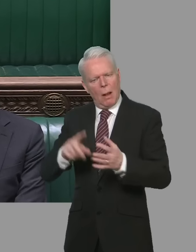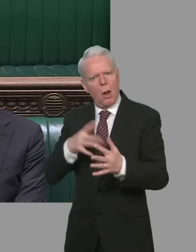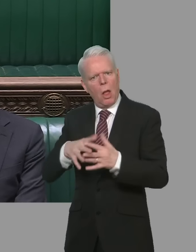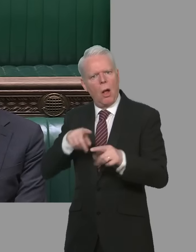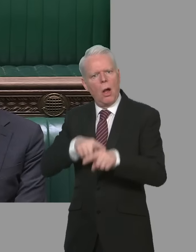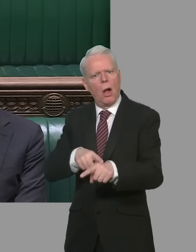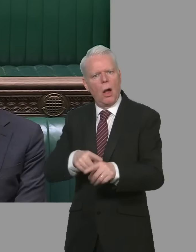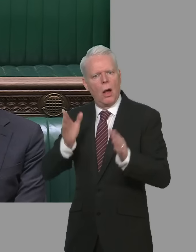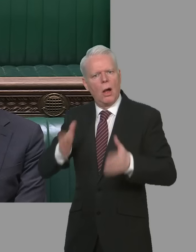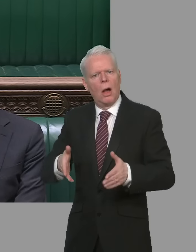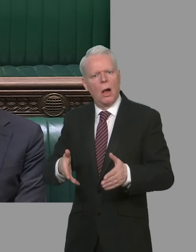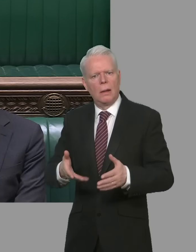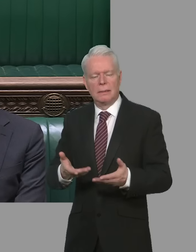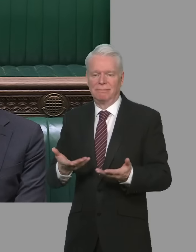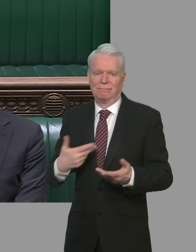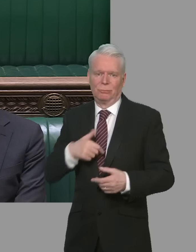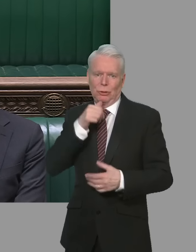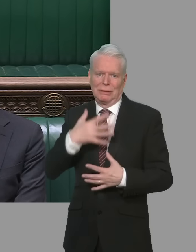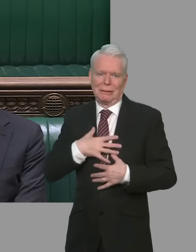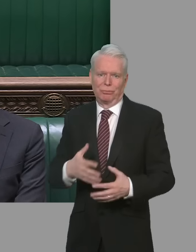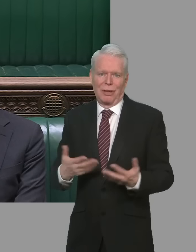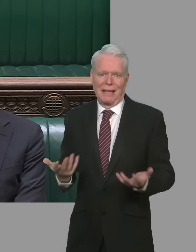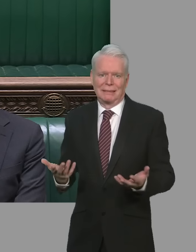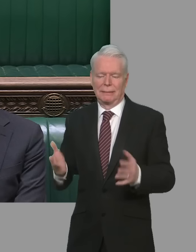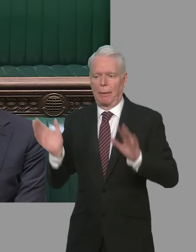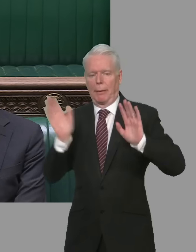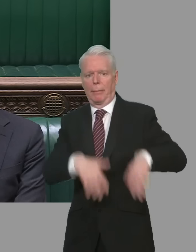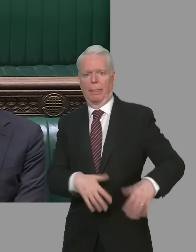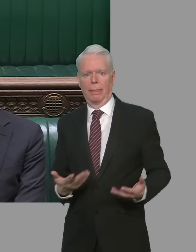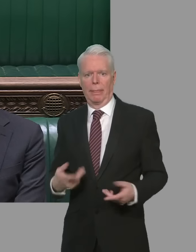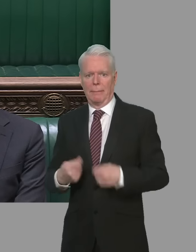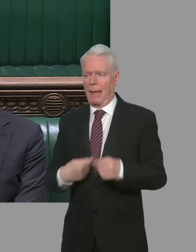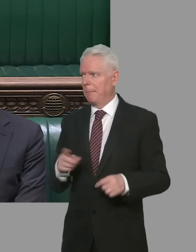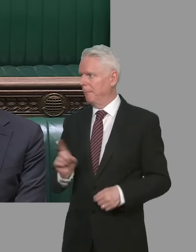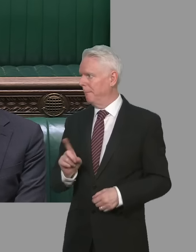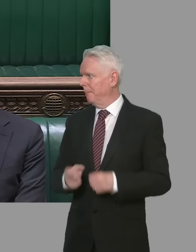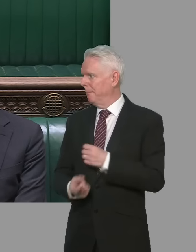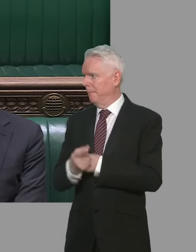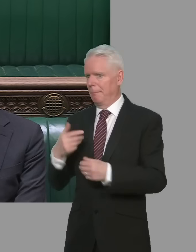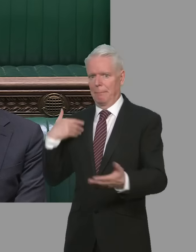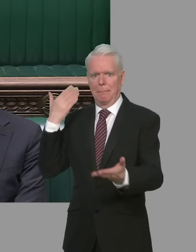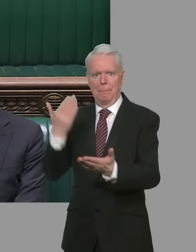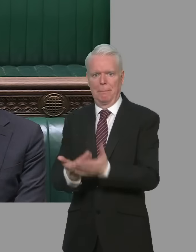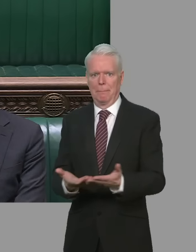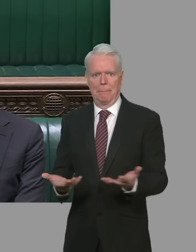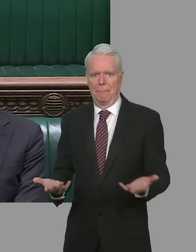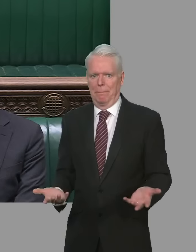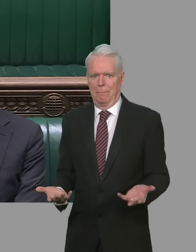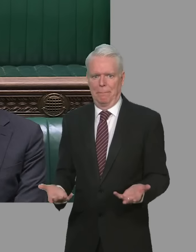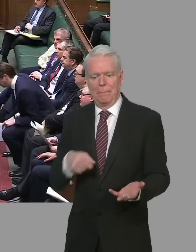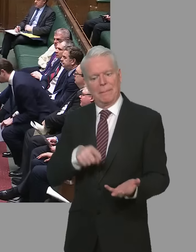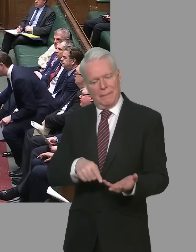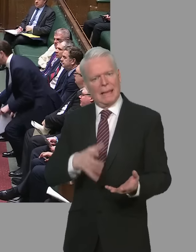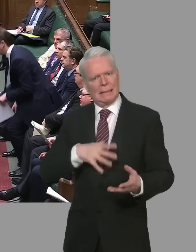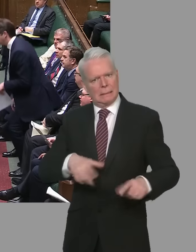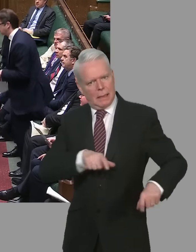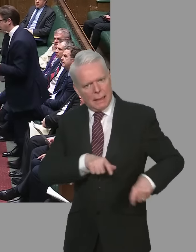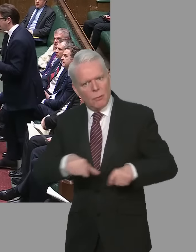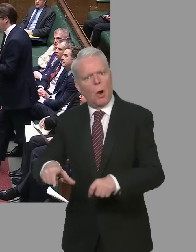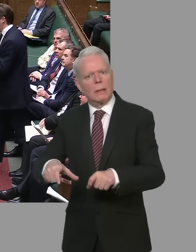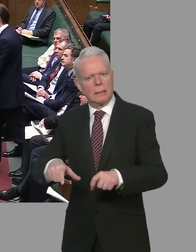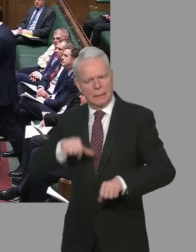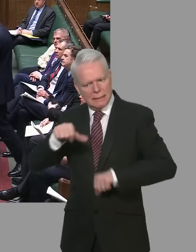judicial process to decide what happens, but I have confidence in our courts. Alex